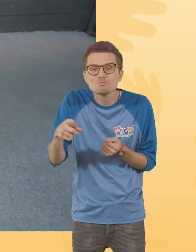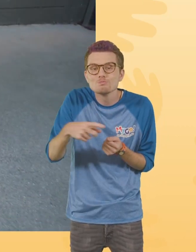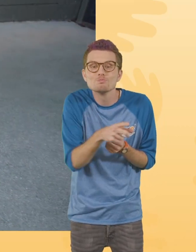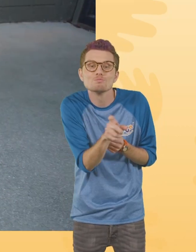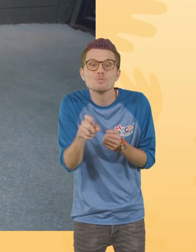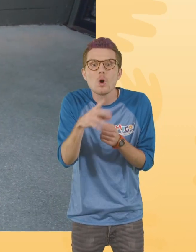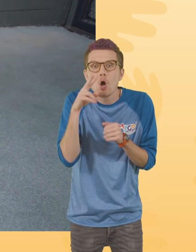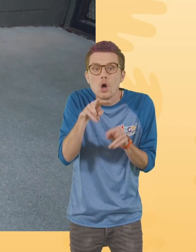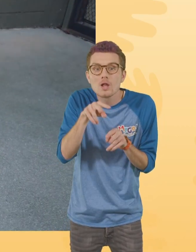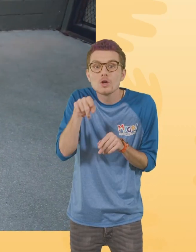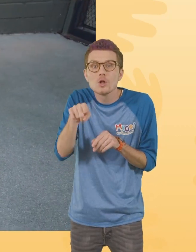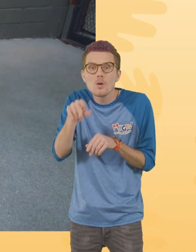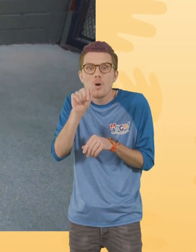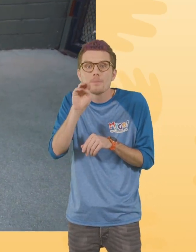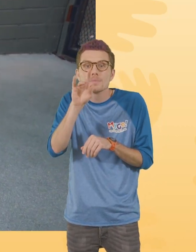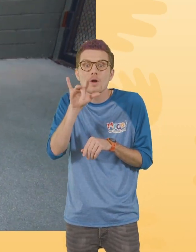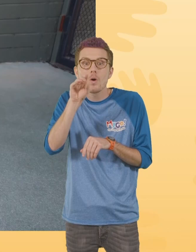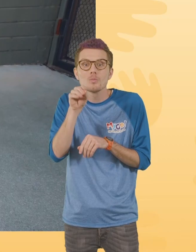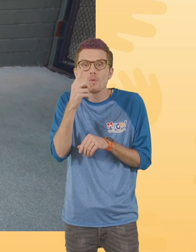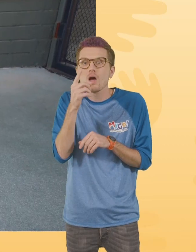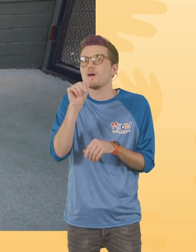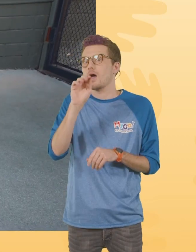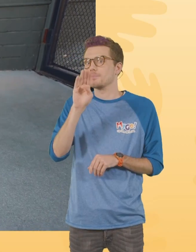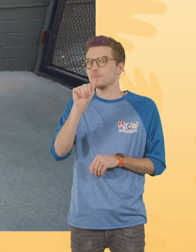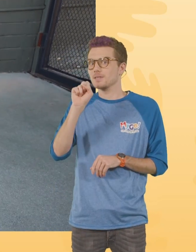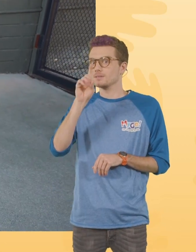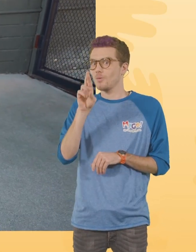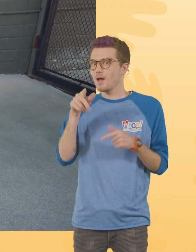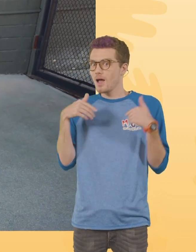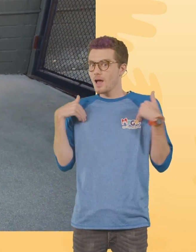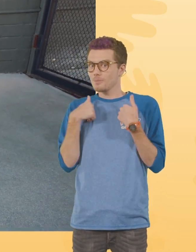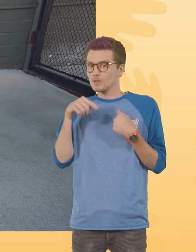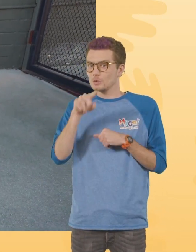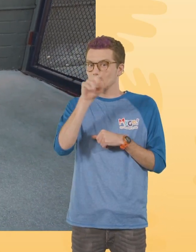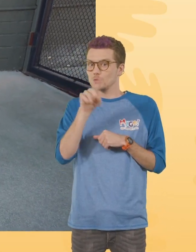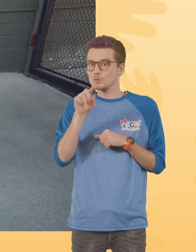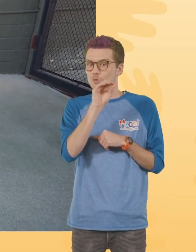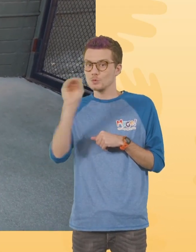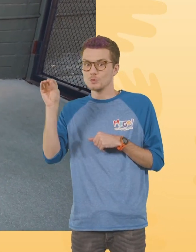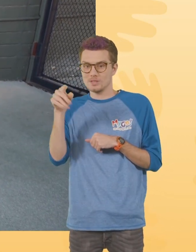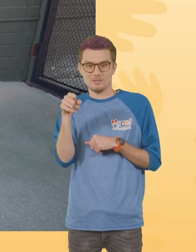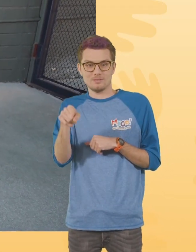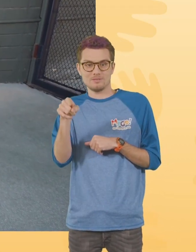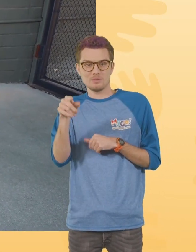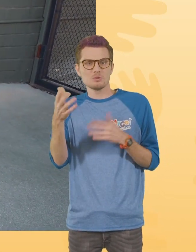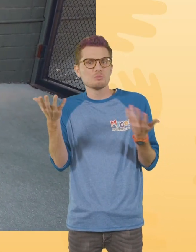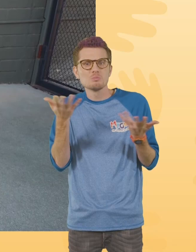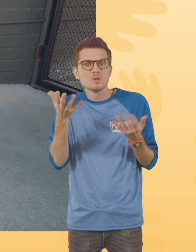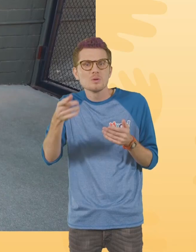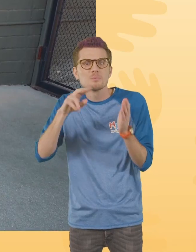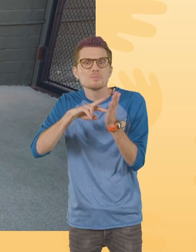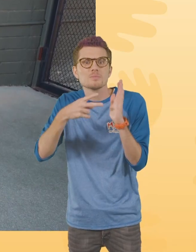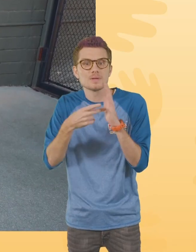free. Whoa, look. An armadillo is one of the ambassador animals at the zoo. That means it's